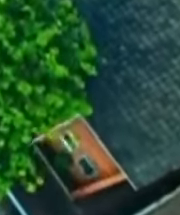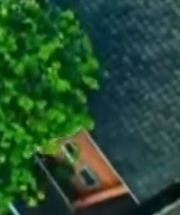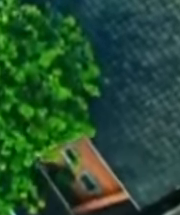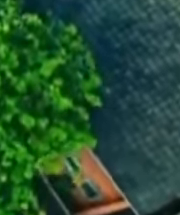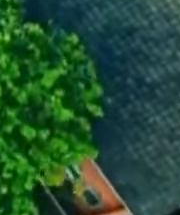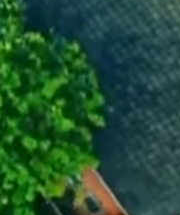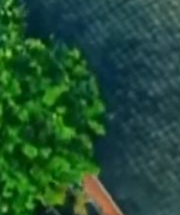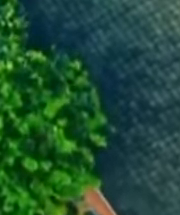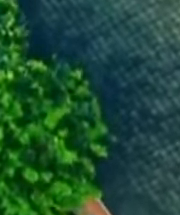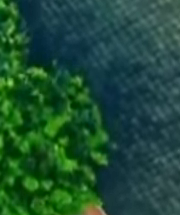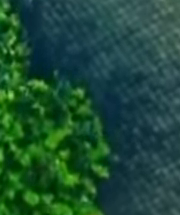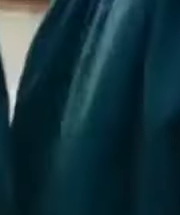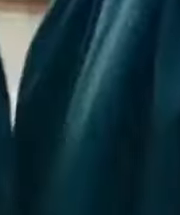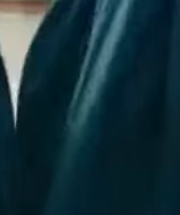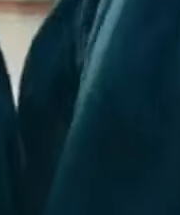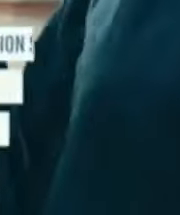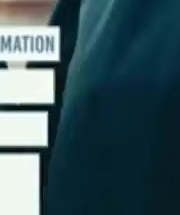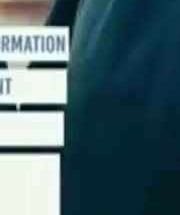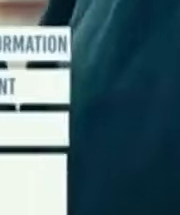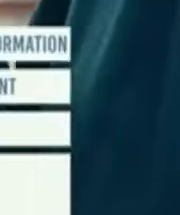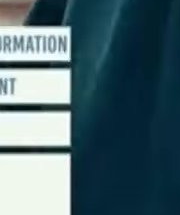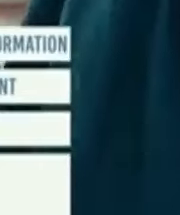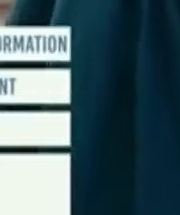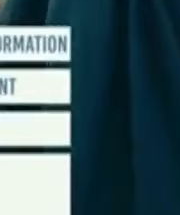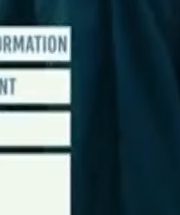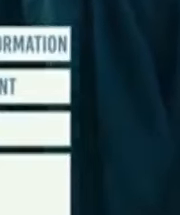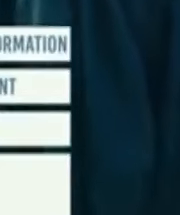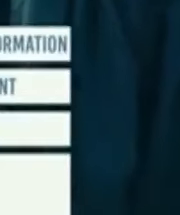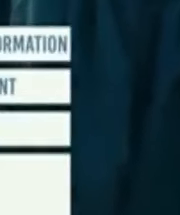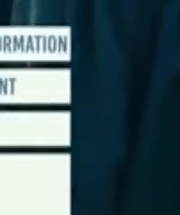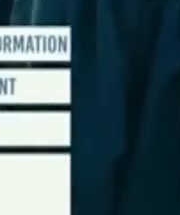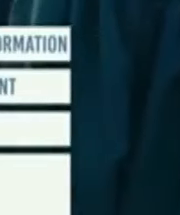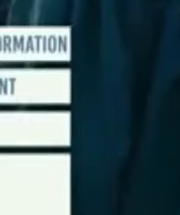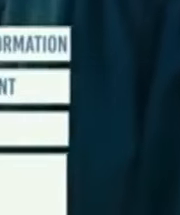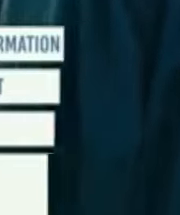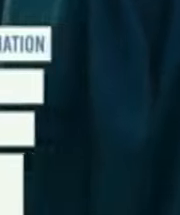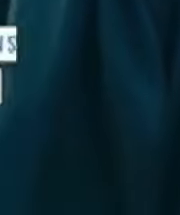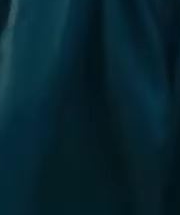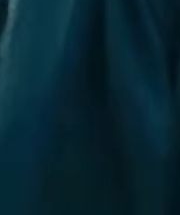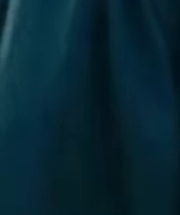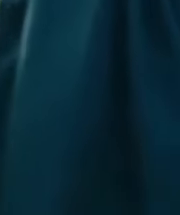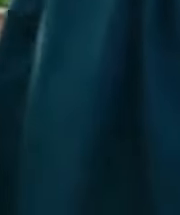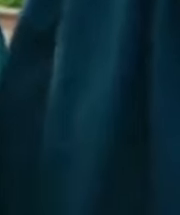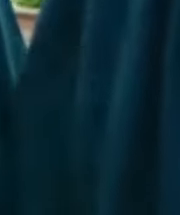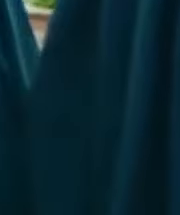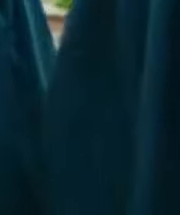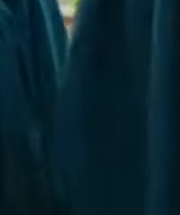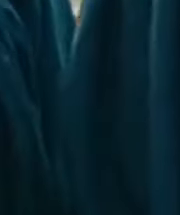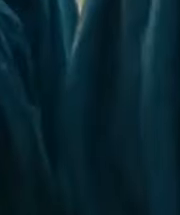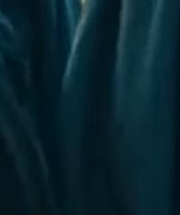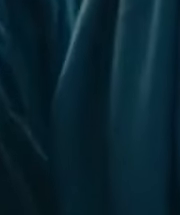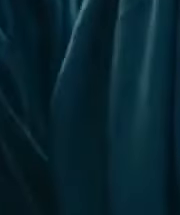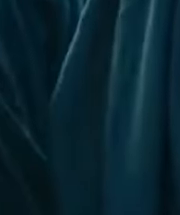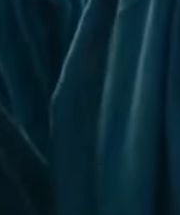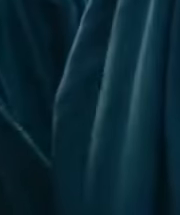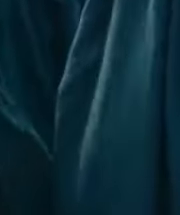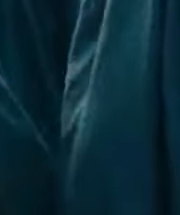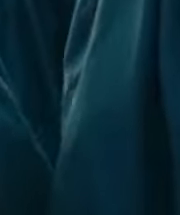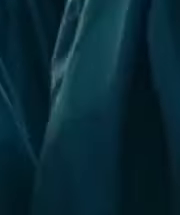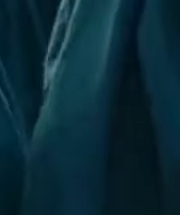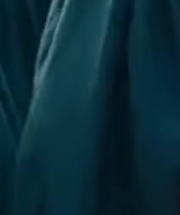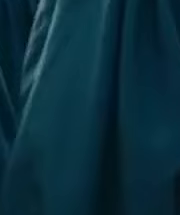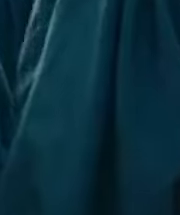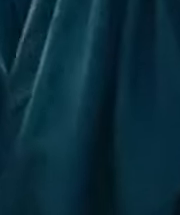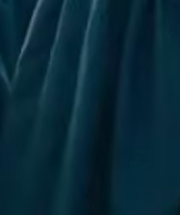network. Begin a new and exciting journey with MAGU. Applications are now open for the new 2024 August